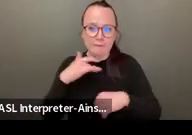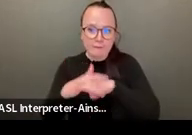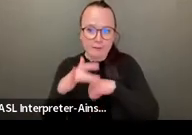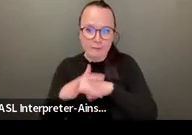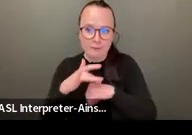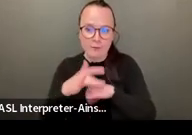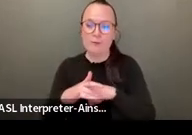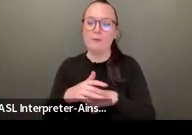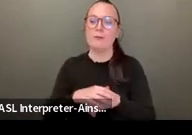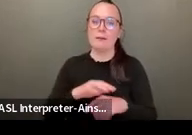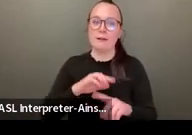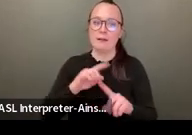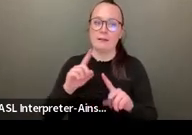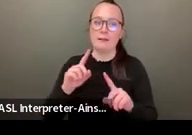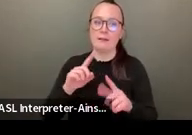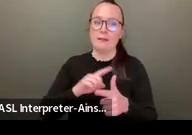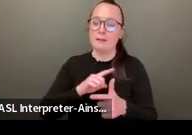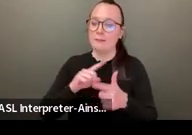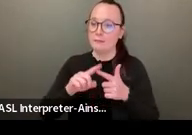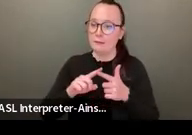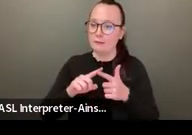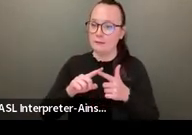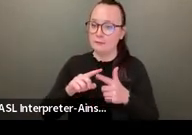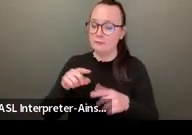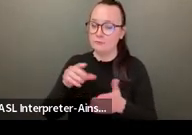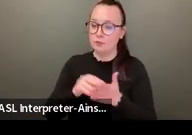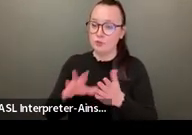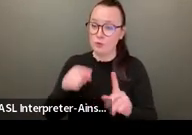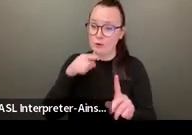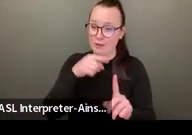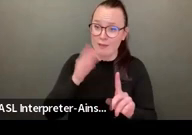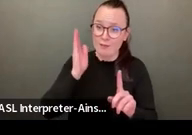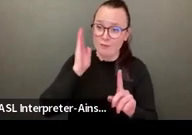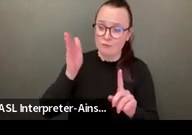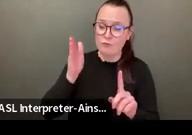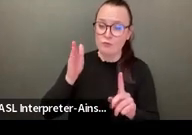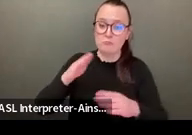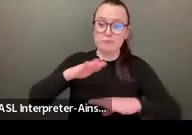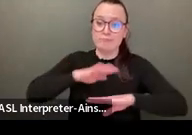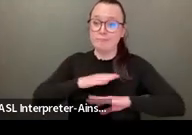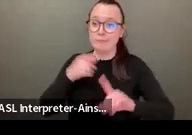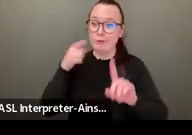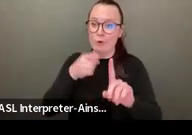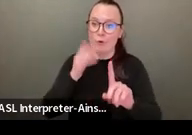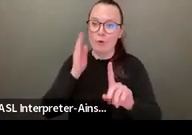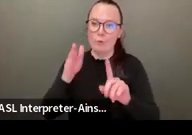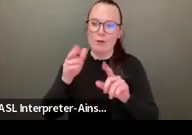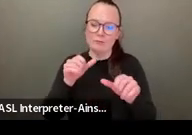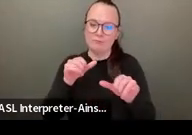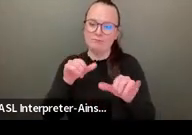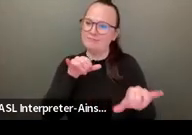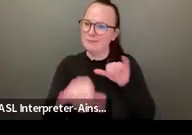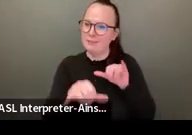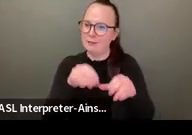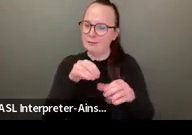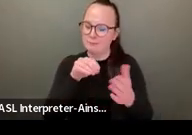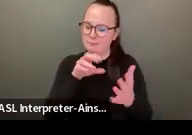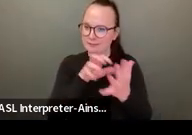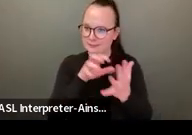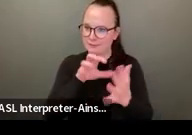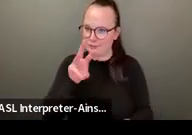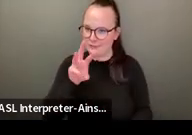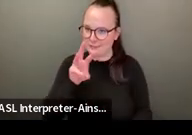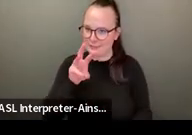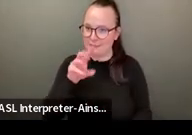the student masters that goal, you're going to keep it in section 6, right? Because you're teaching it to them so that they